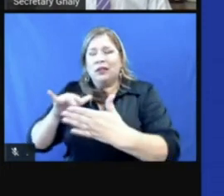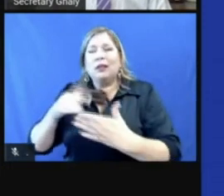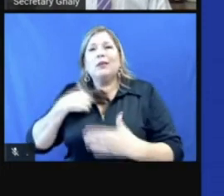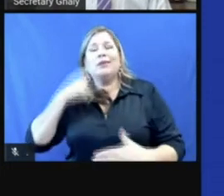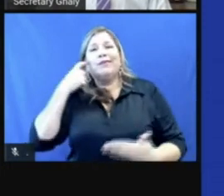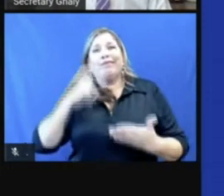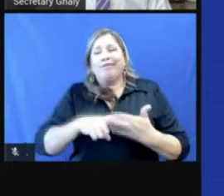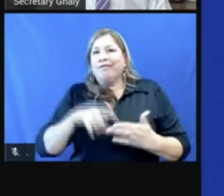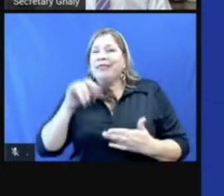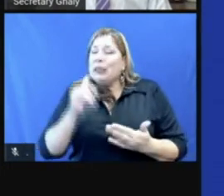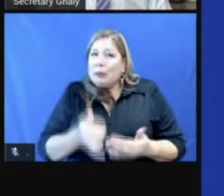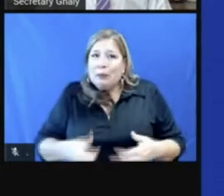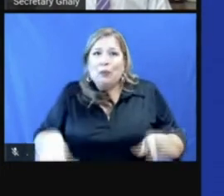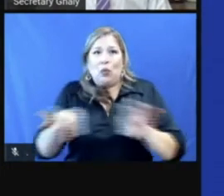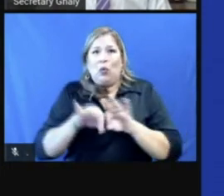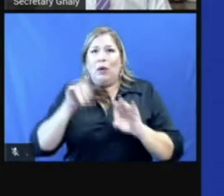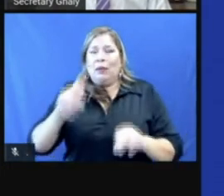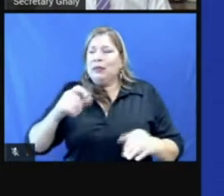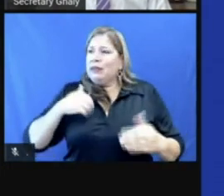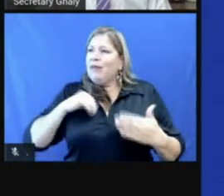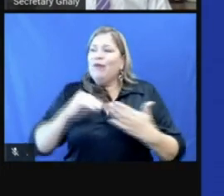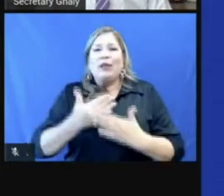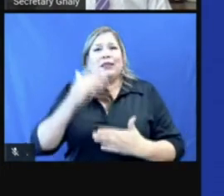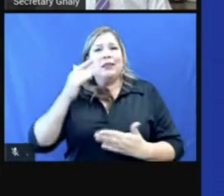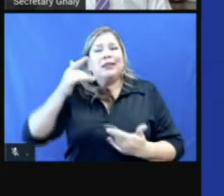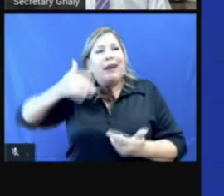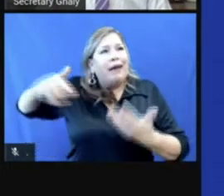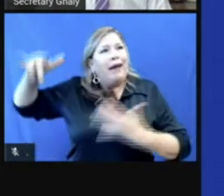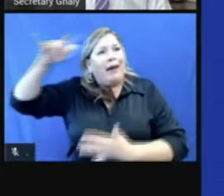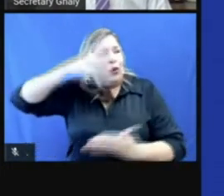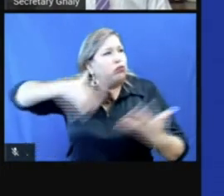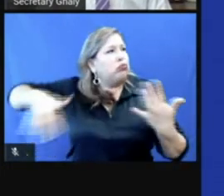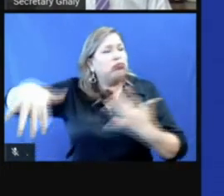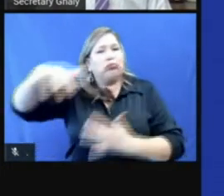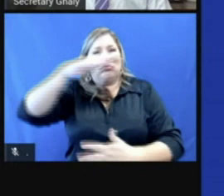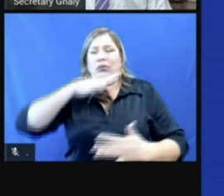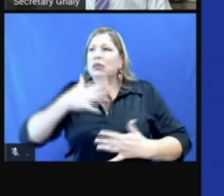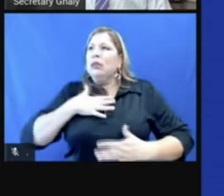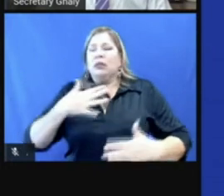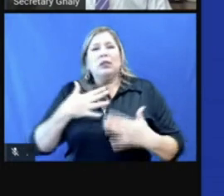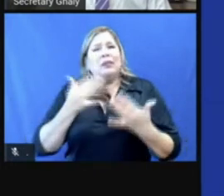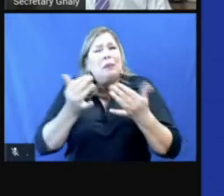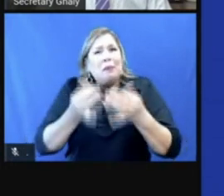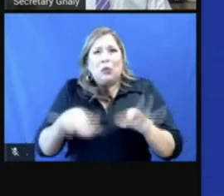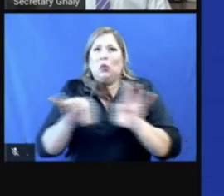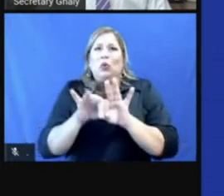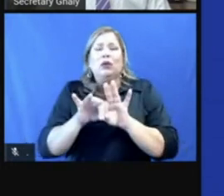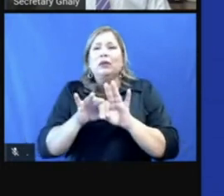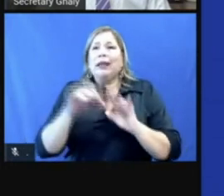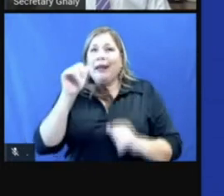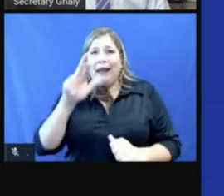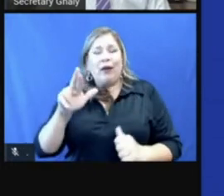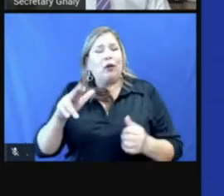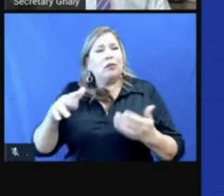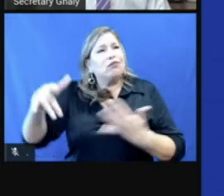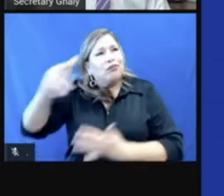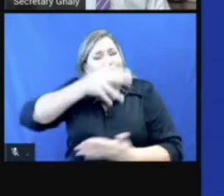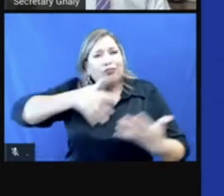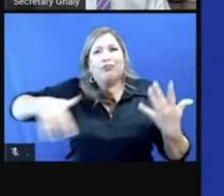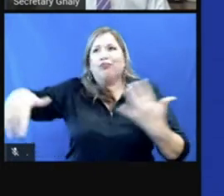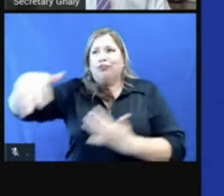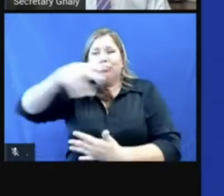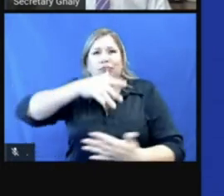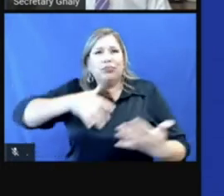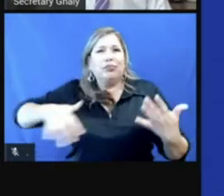criticality of ventilation. Getting fresh air into rooms is really key. Having that air circulate frequently over